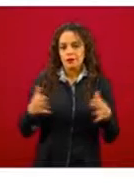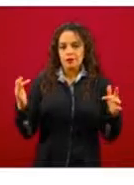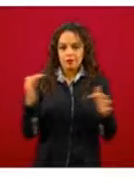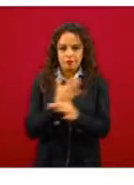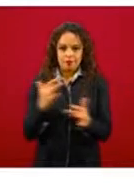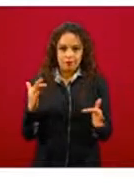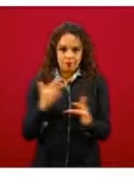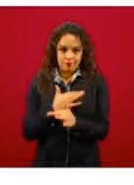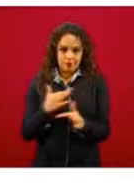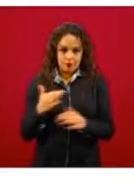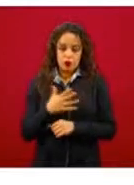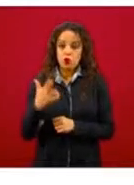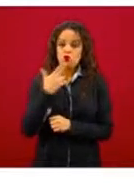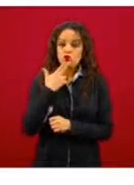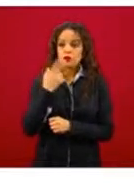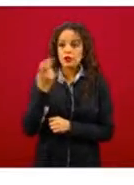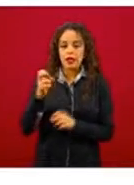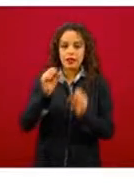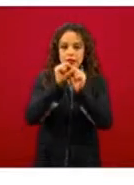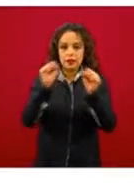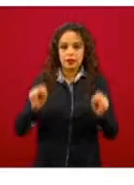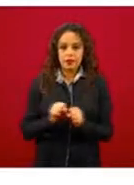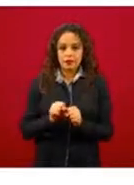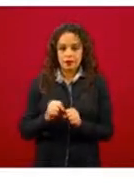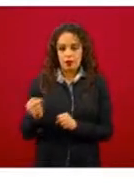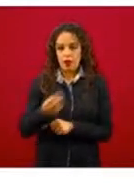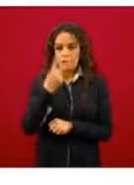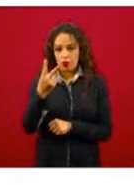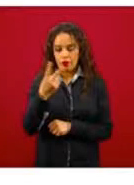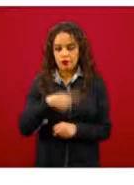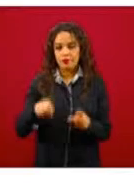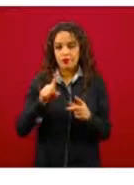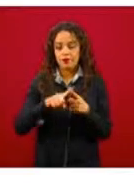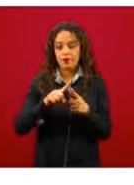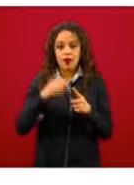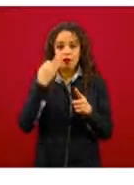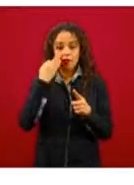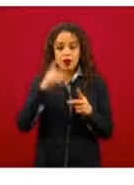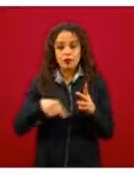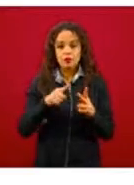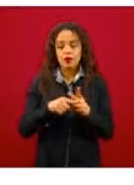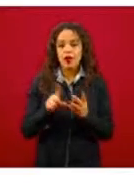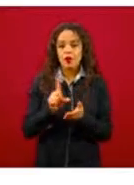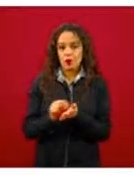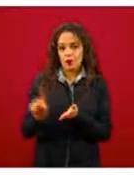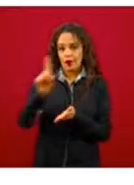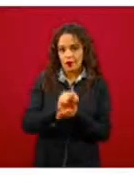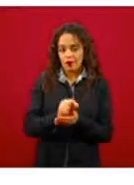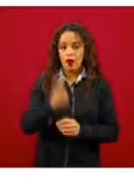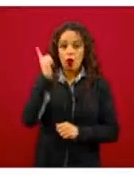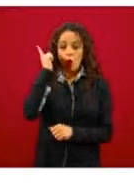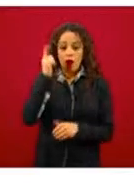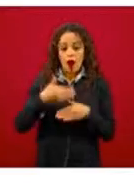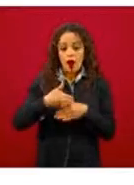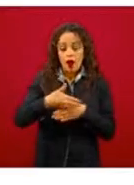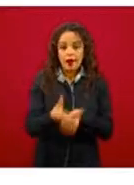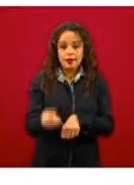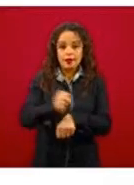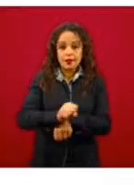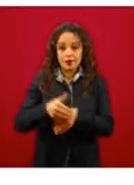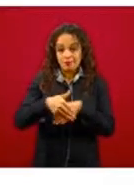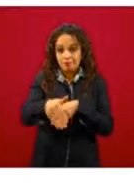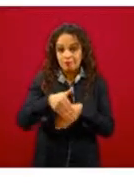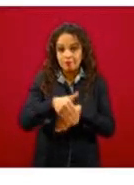continues, how mobility continues to decrease, and how Facebook and Twitter continue to